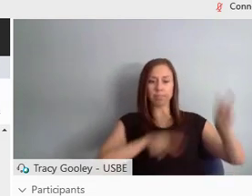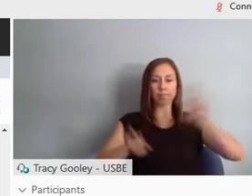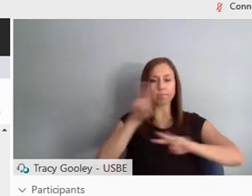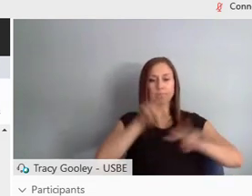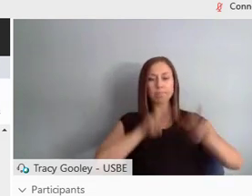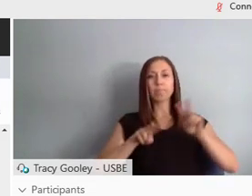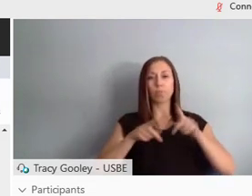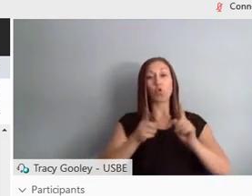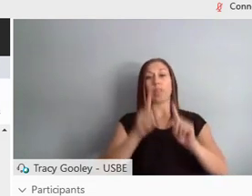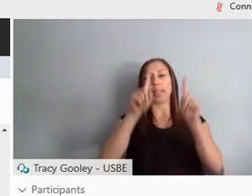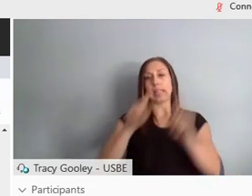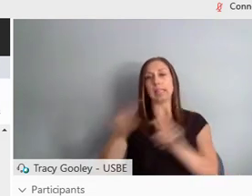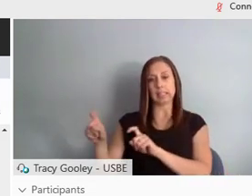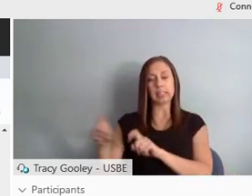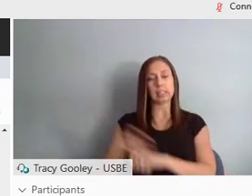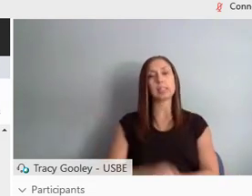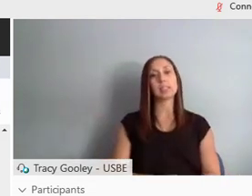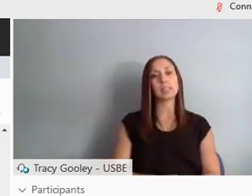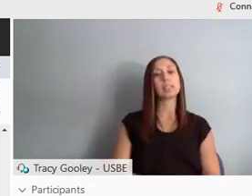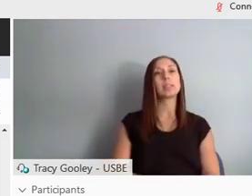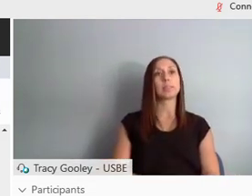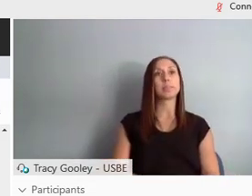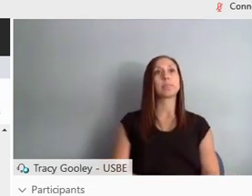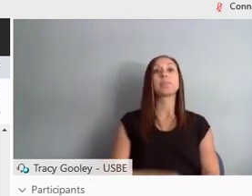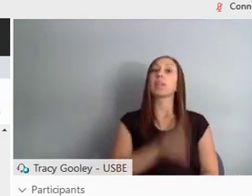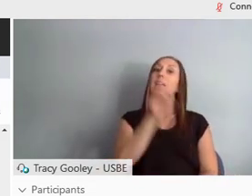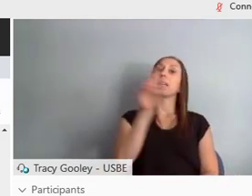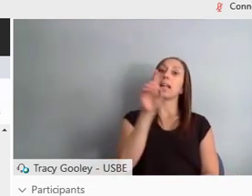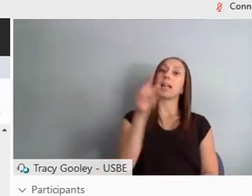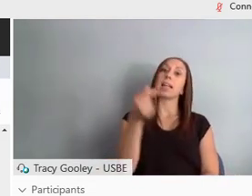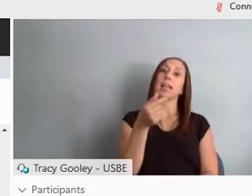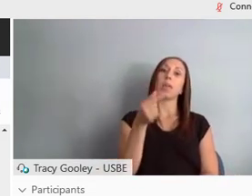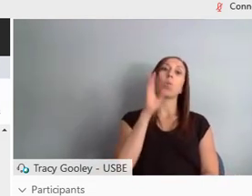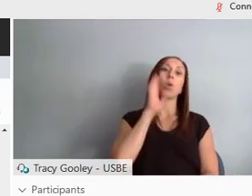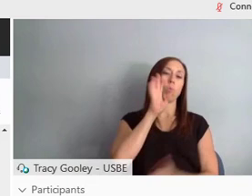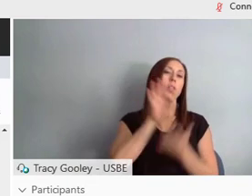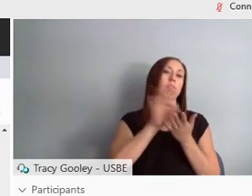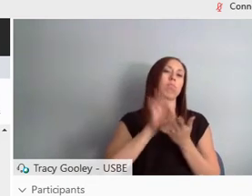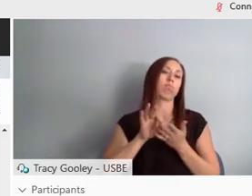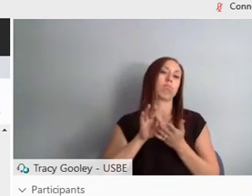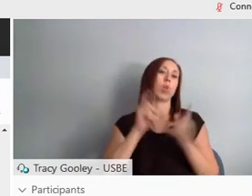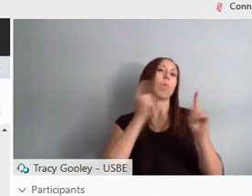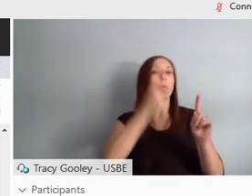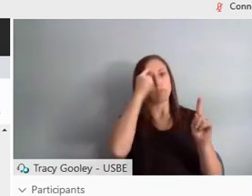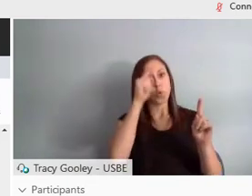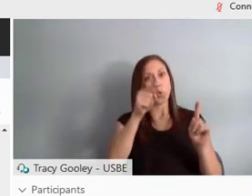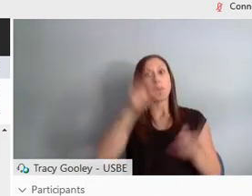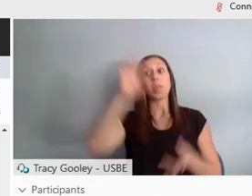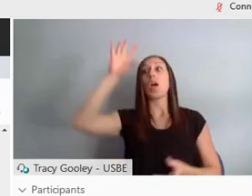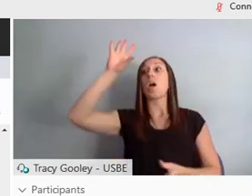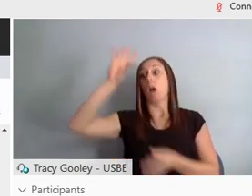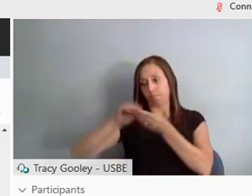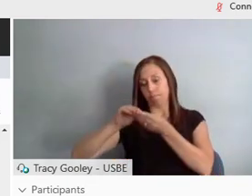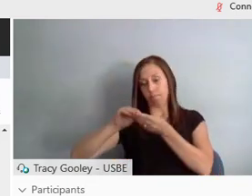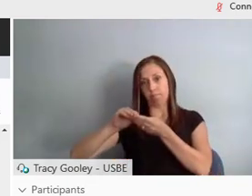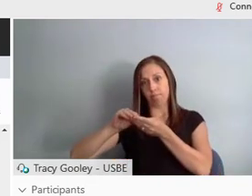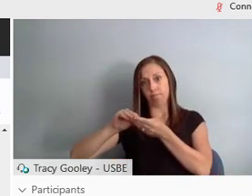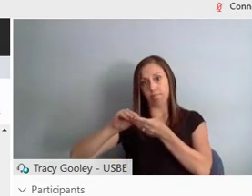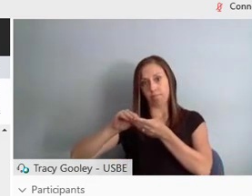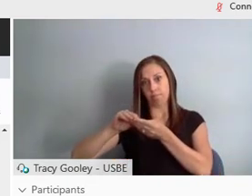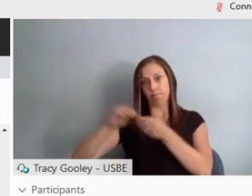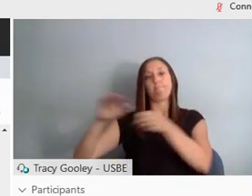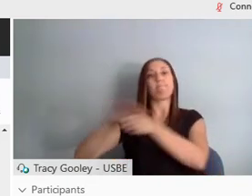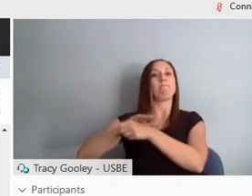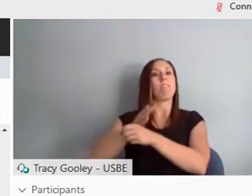the assessment. And the data gateway will calculate the points for you and populate all that information on